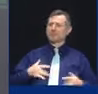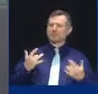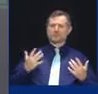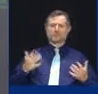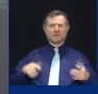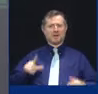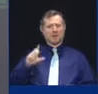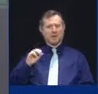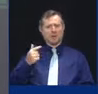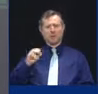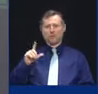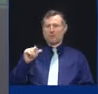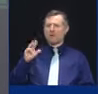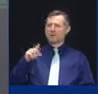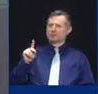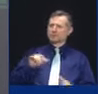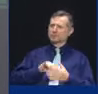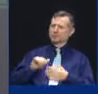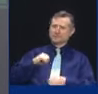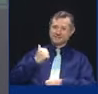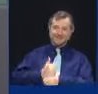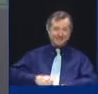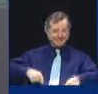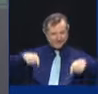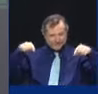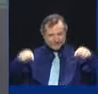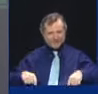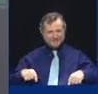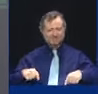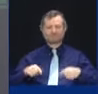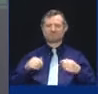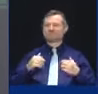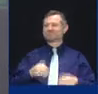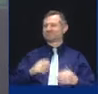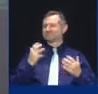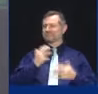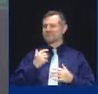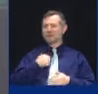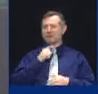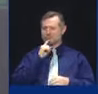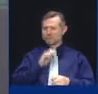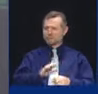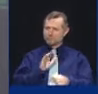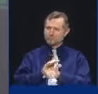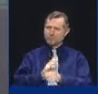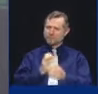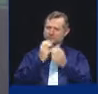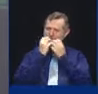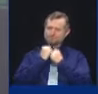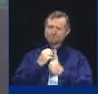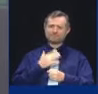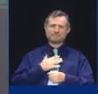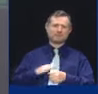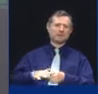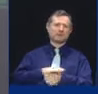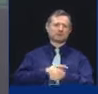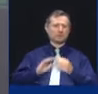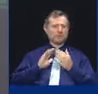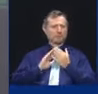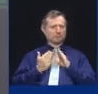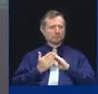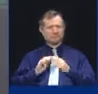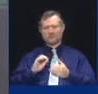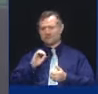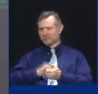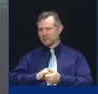to our hometown. We promise to be a good neighbor and a community partner for decades to come, as our other 8